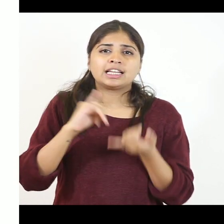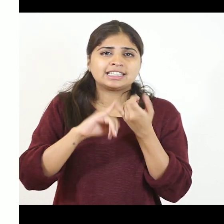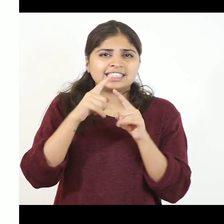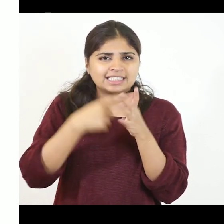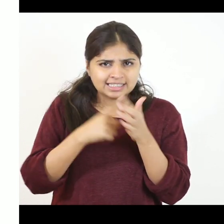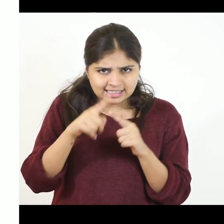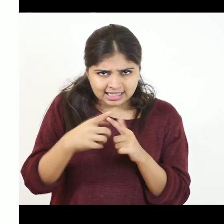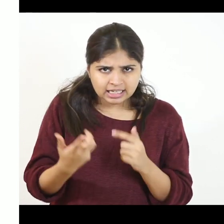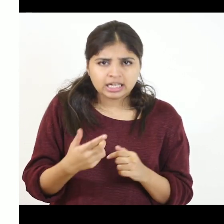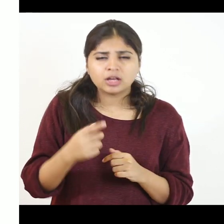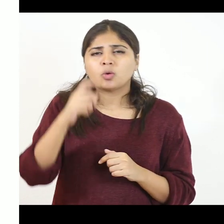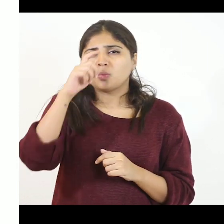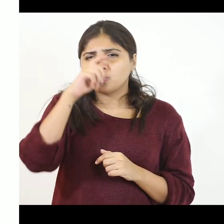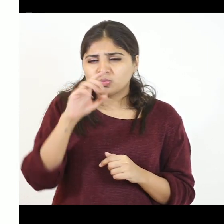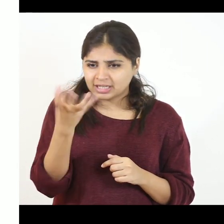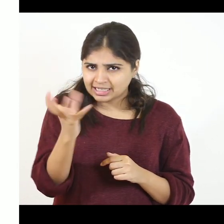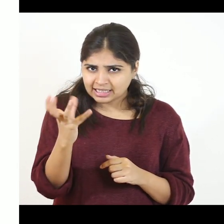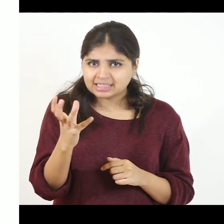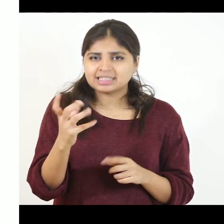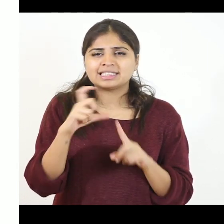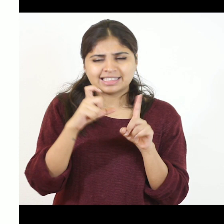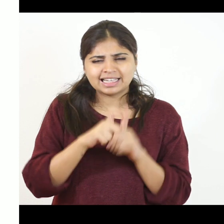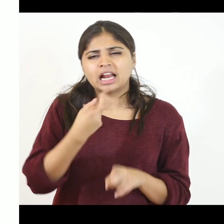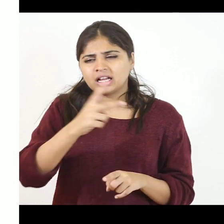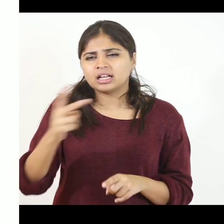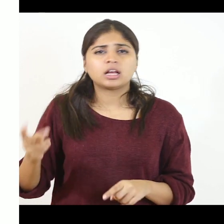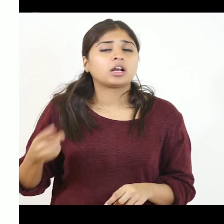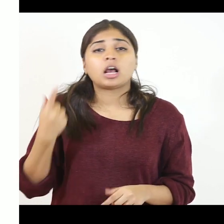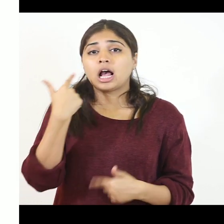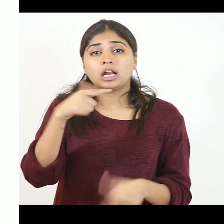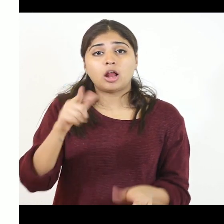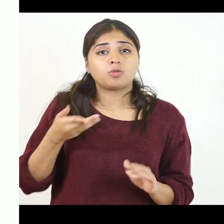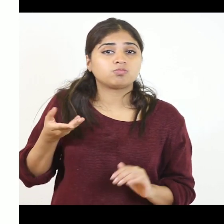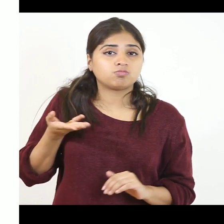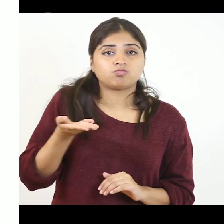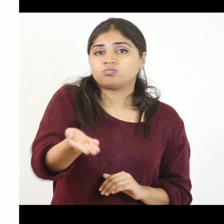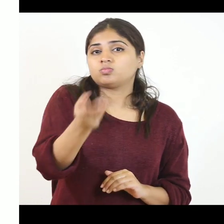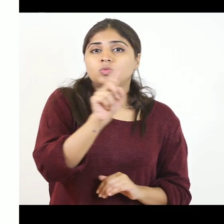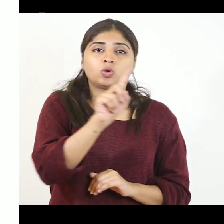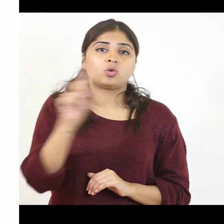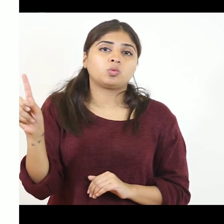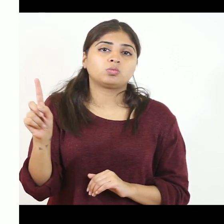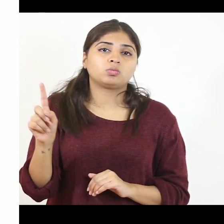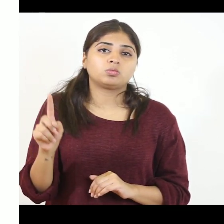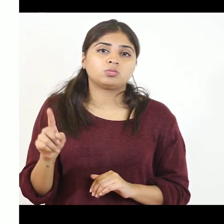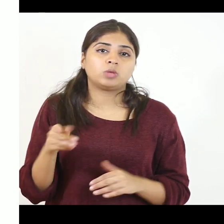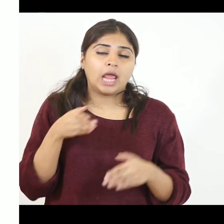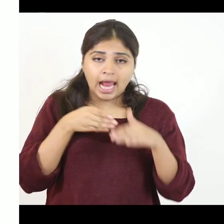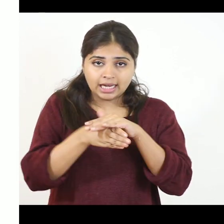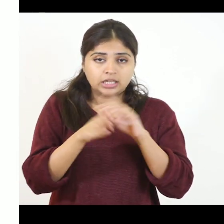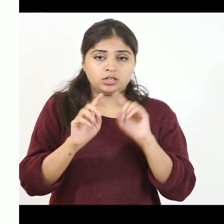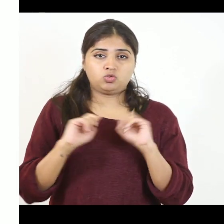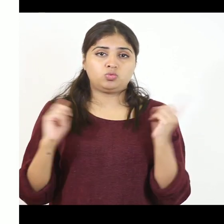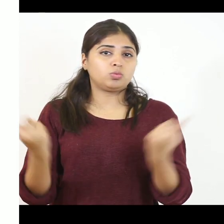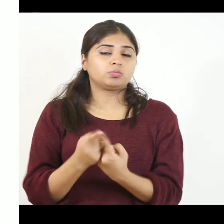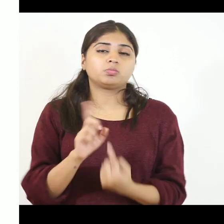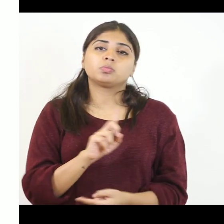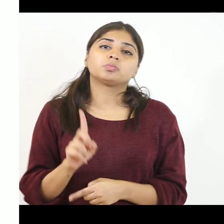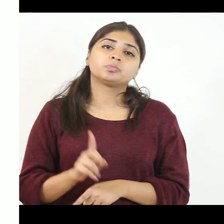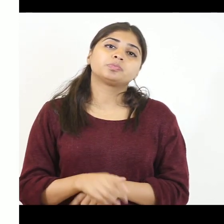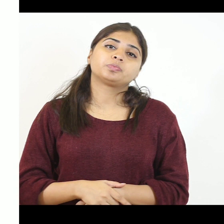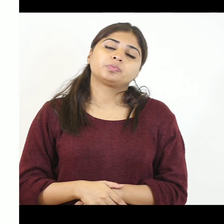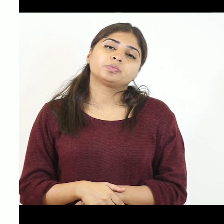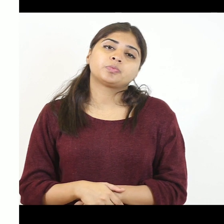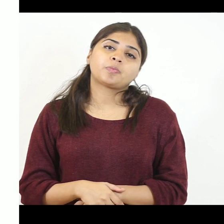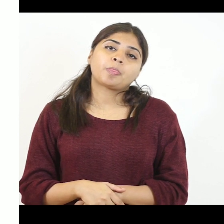cards, CD, DVD, Blu-rays disc, external, hard disk, floppy disk, pen drive,